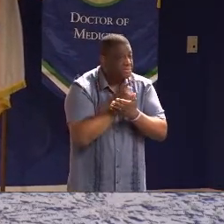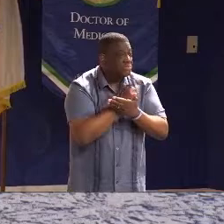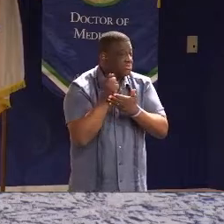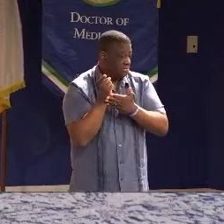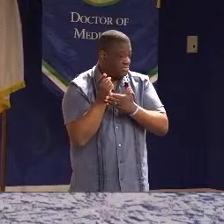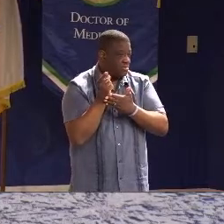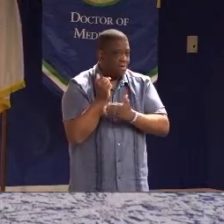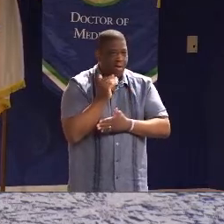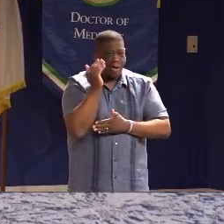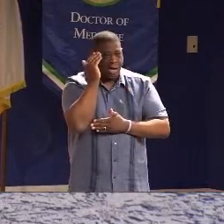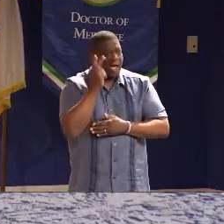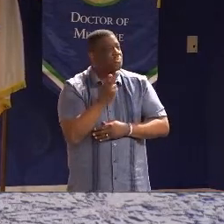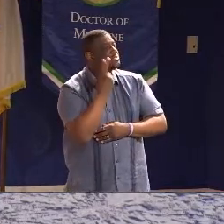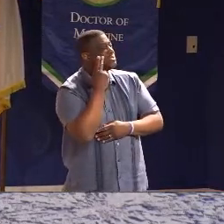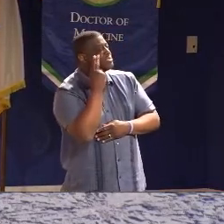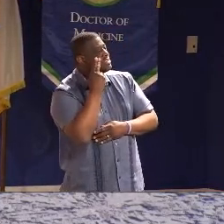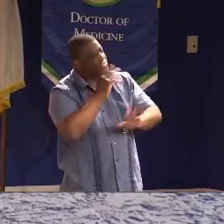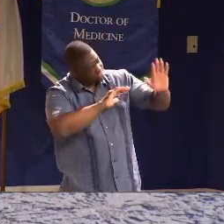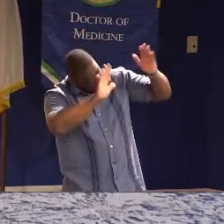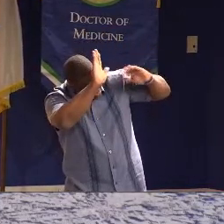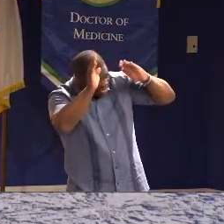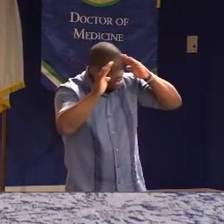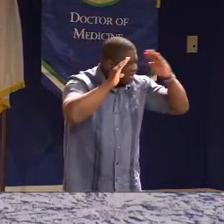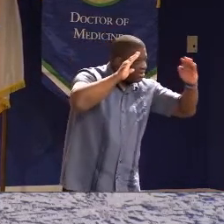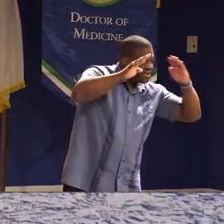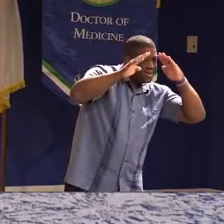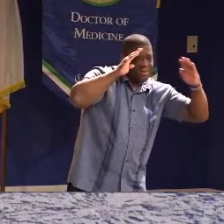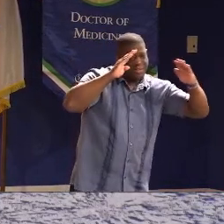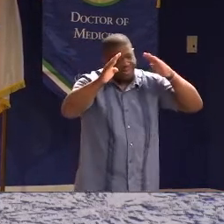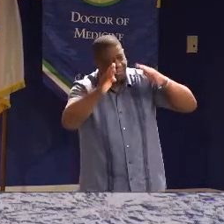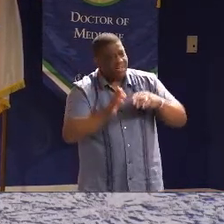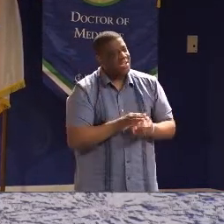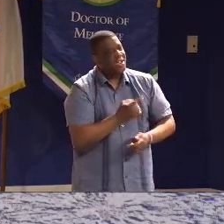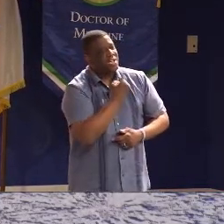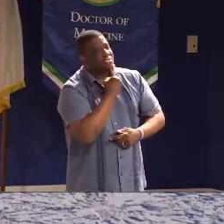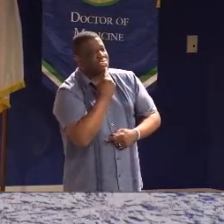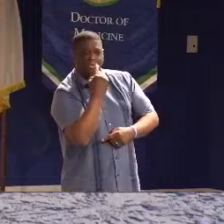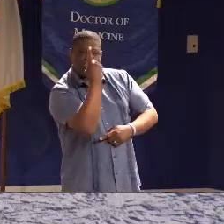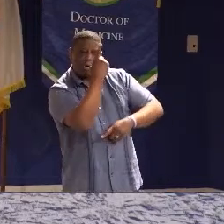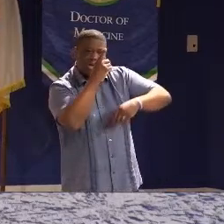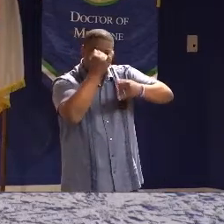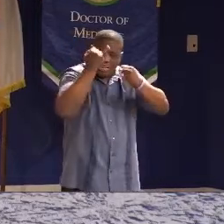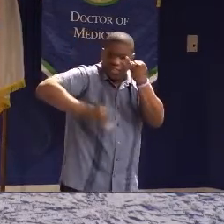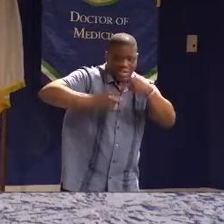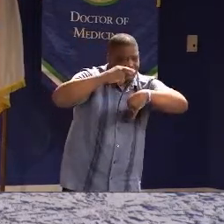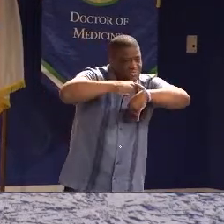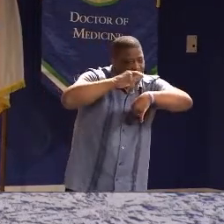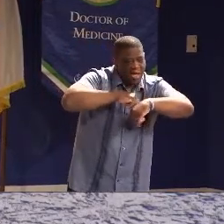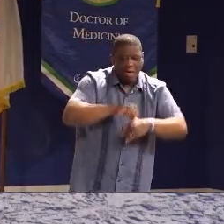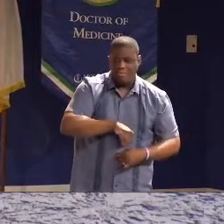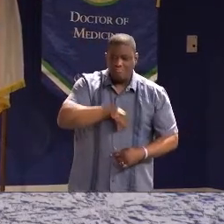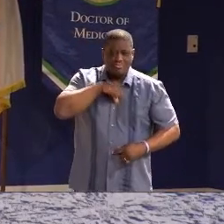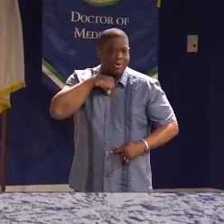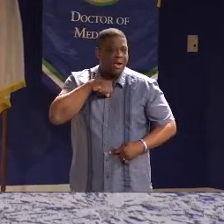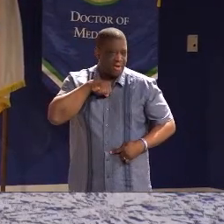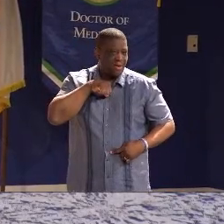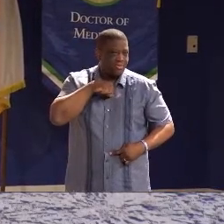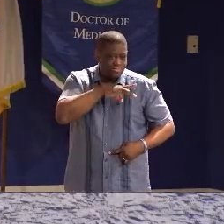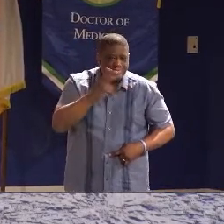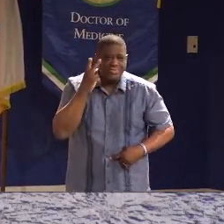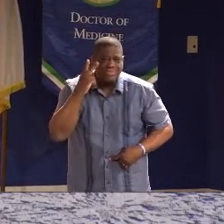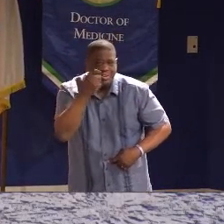I get to greet all of you. And I get to say one last time to all of you how proud we all are